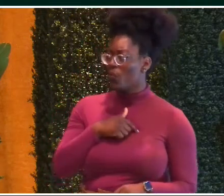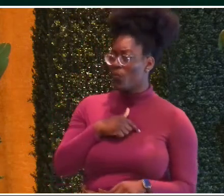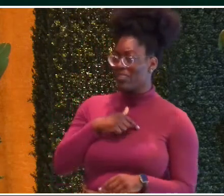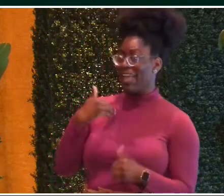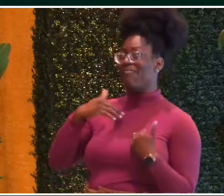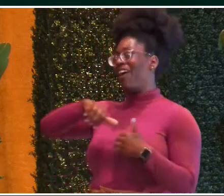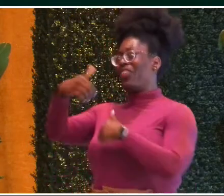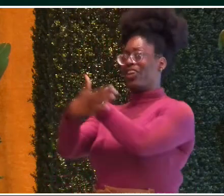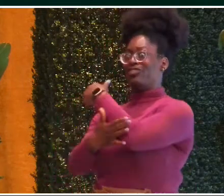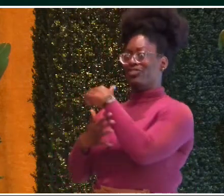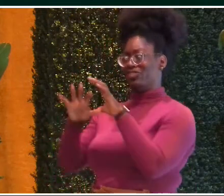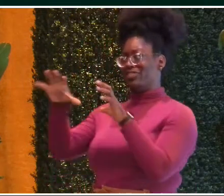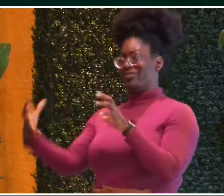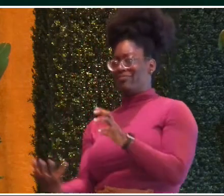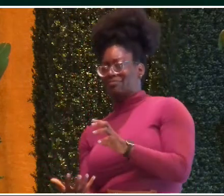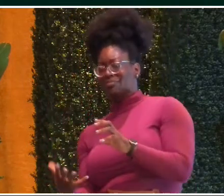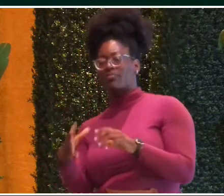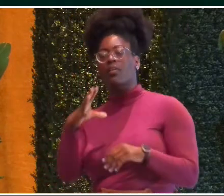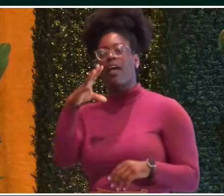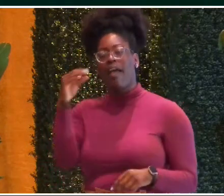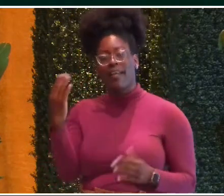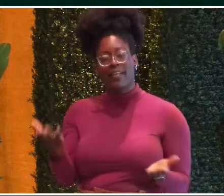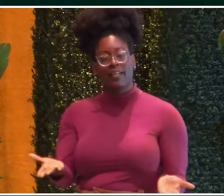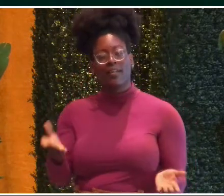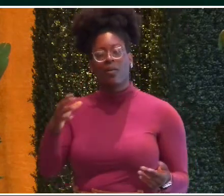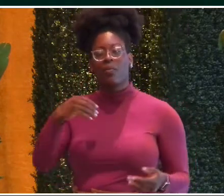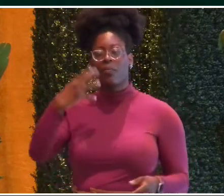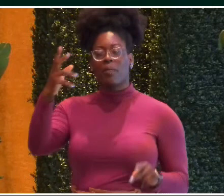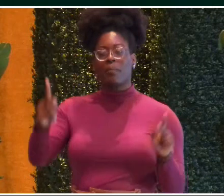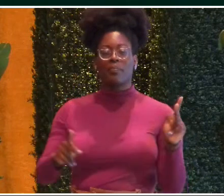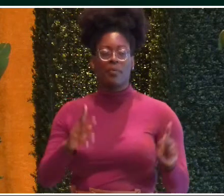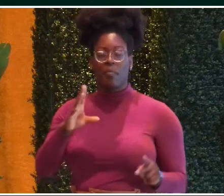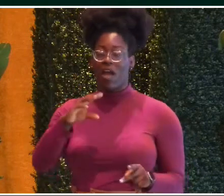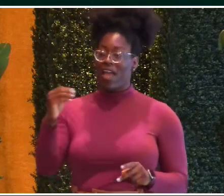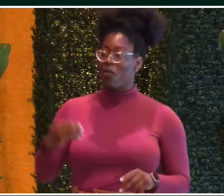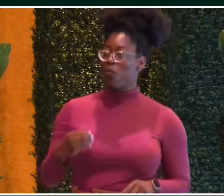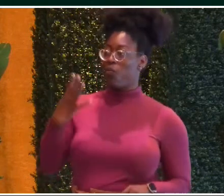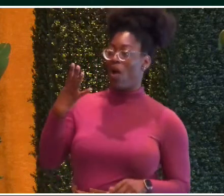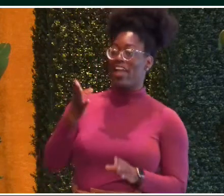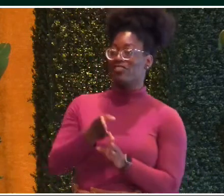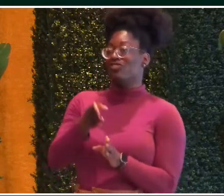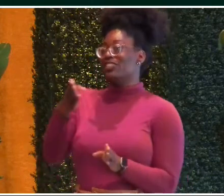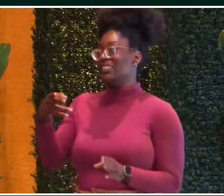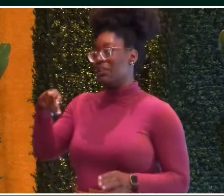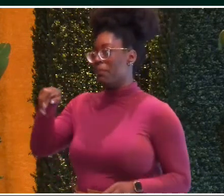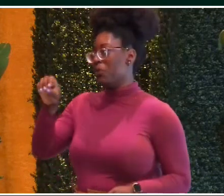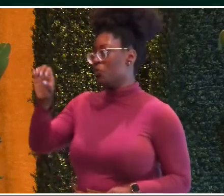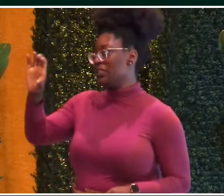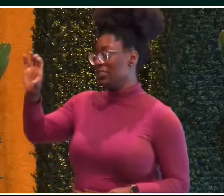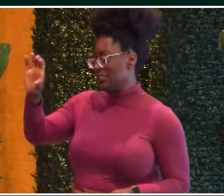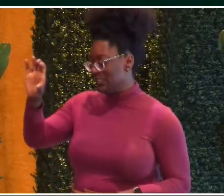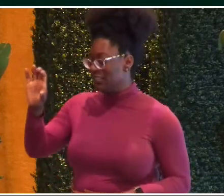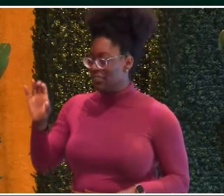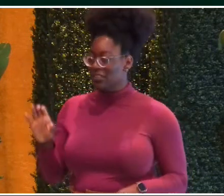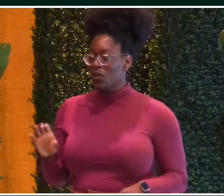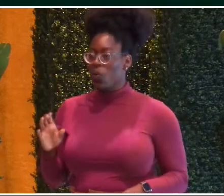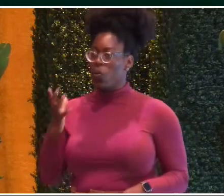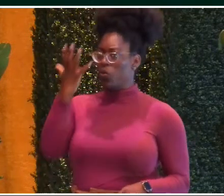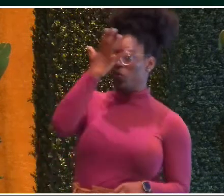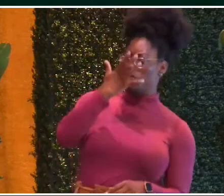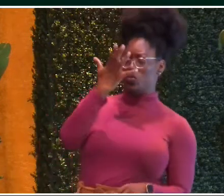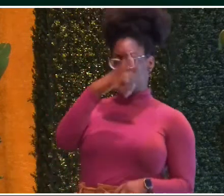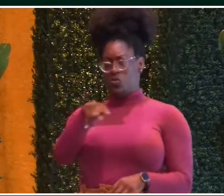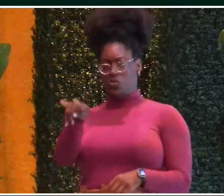in particular, and many of their white adjacent people of color, are working together